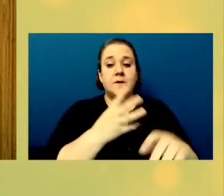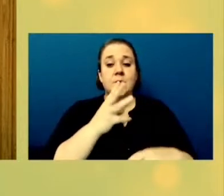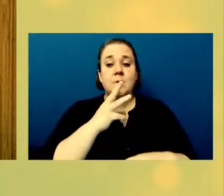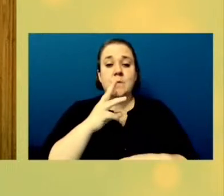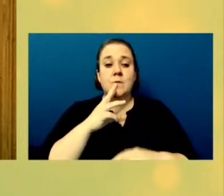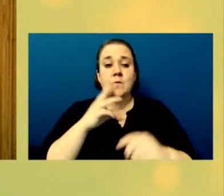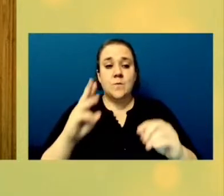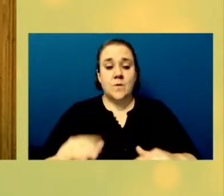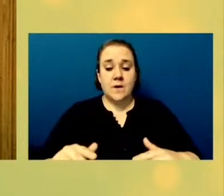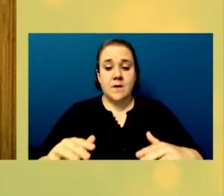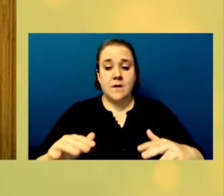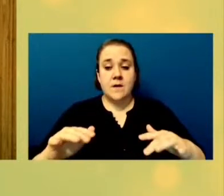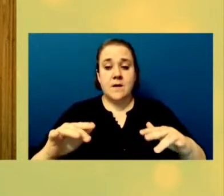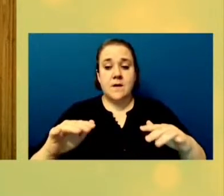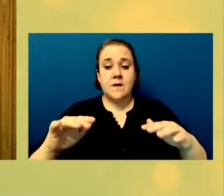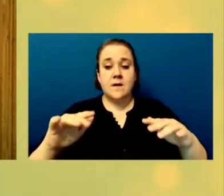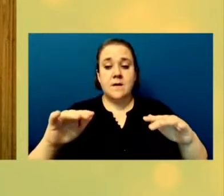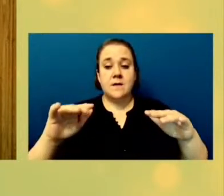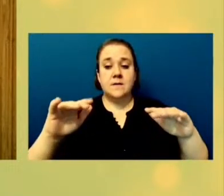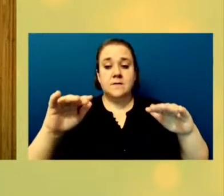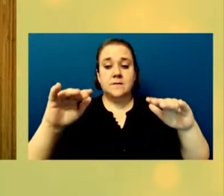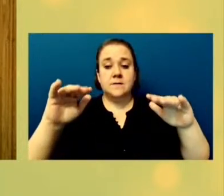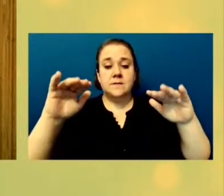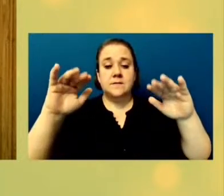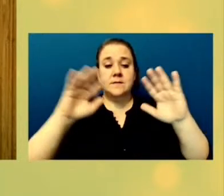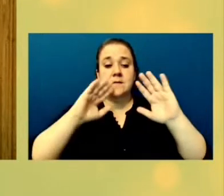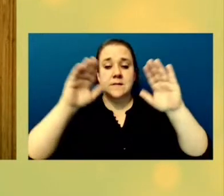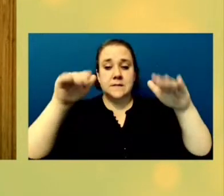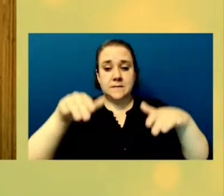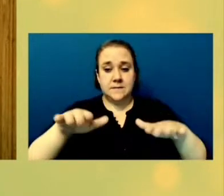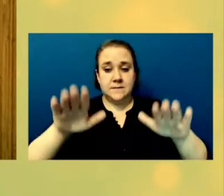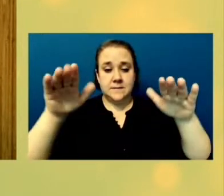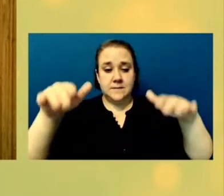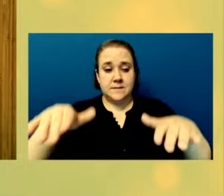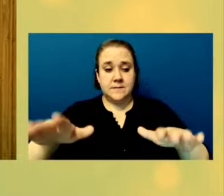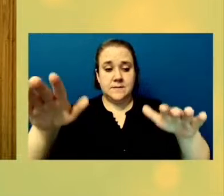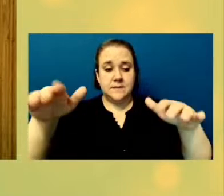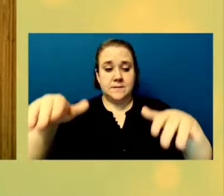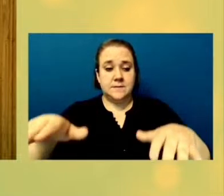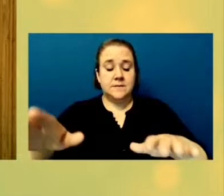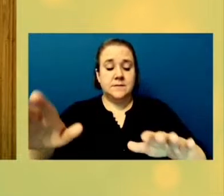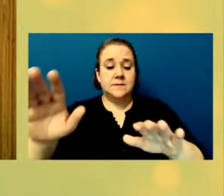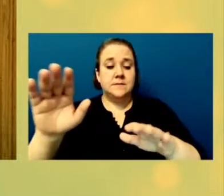hand, giving life the shape of